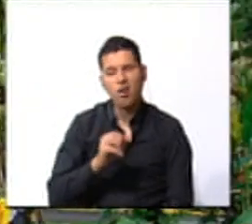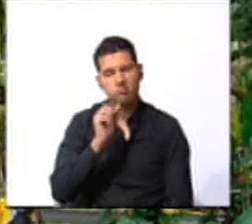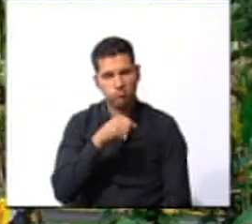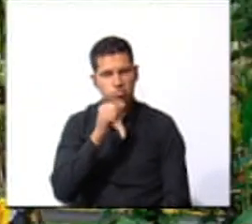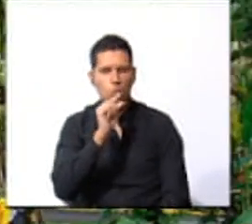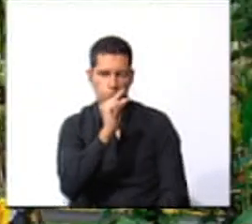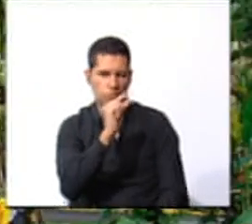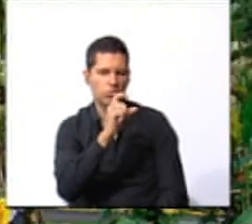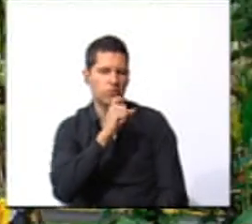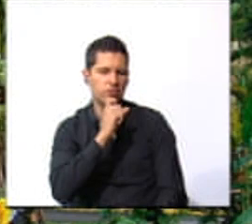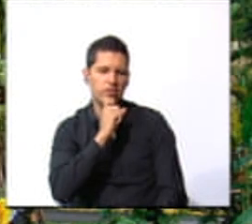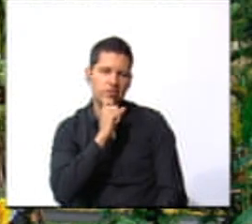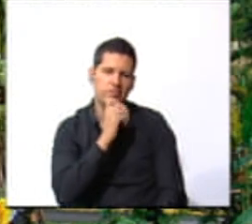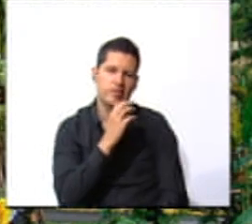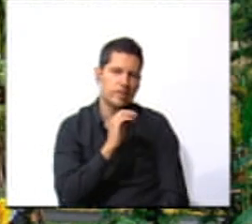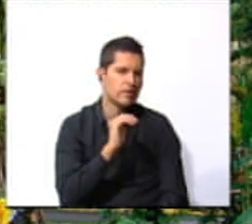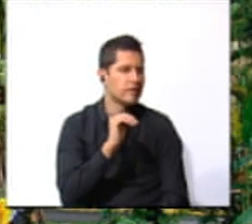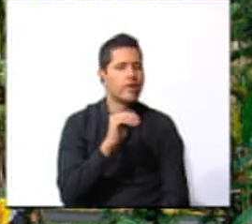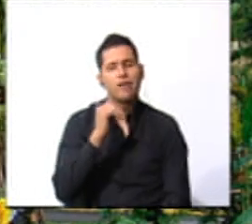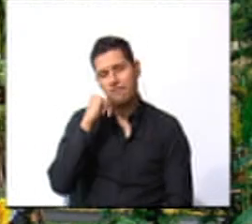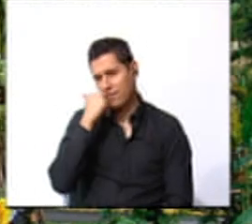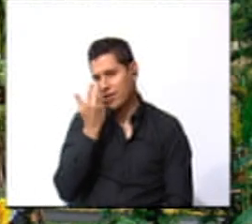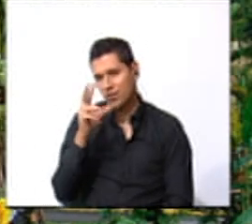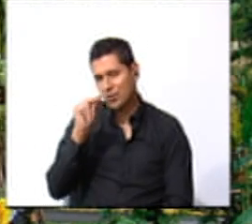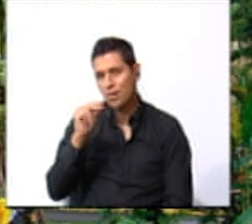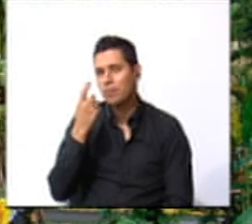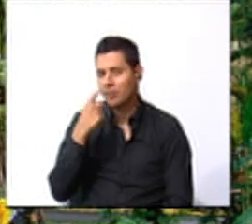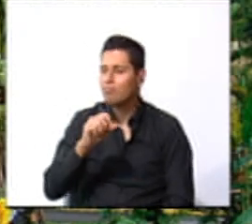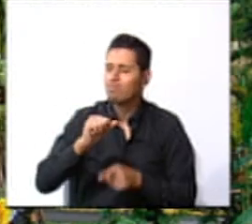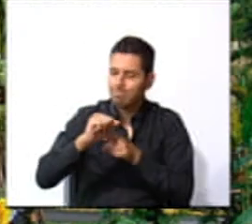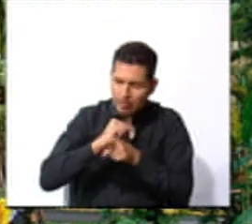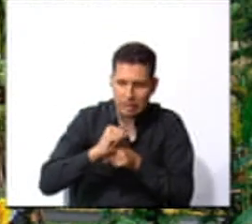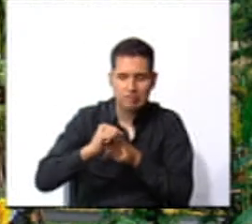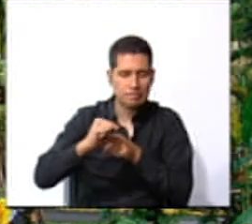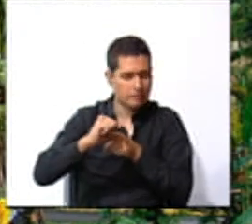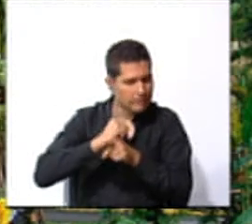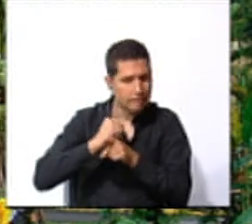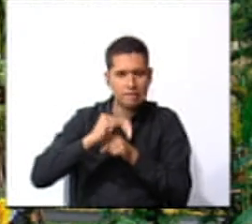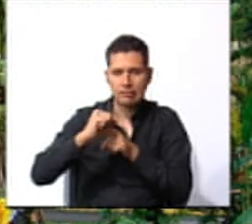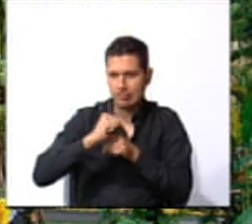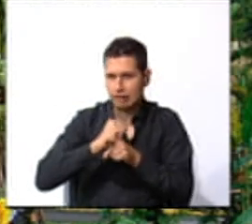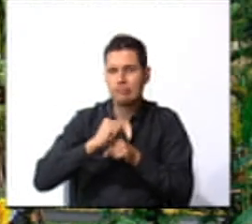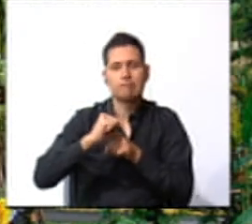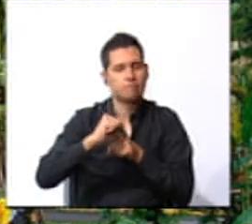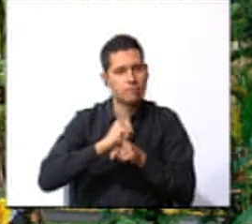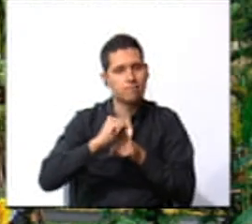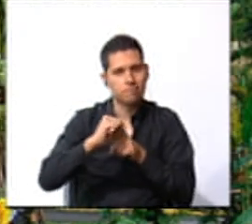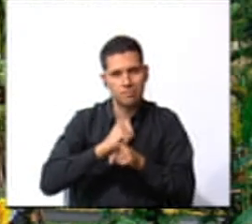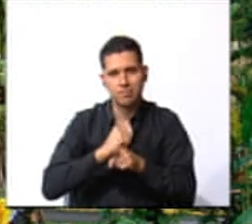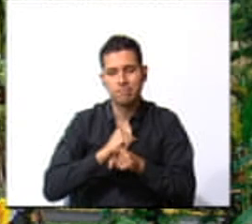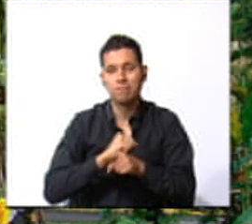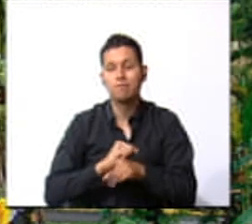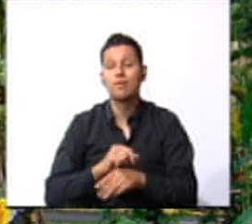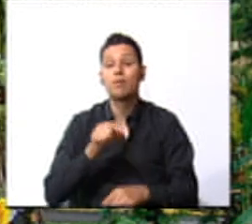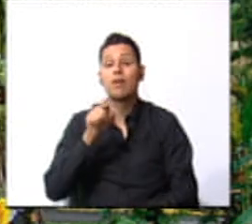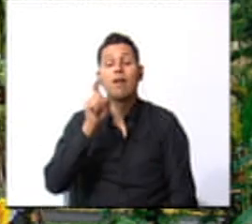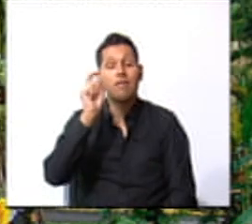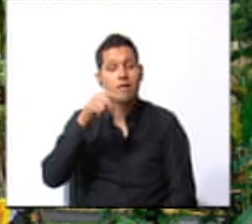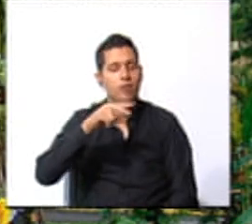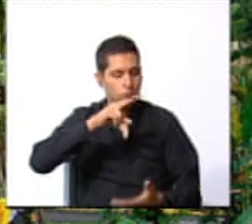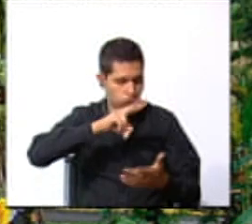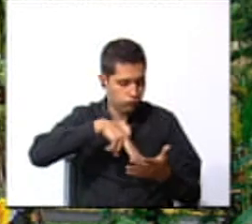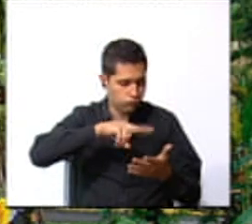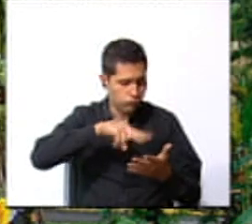it's not easy, but you have to practice, practice, and practice. And you have to read a